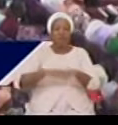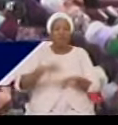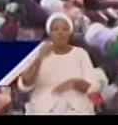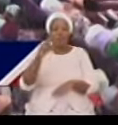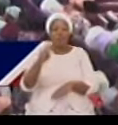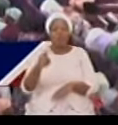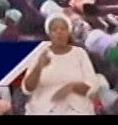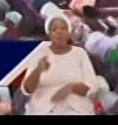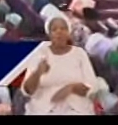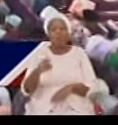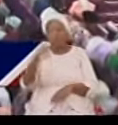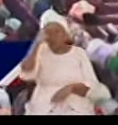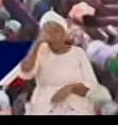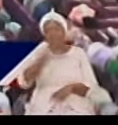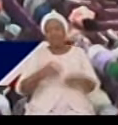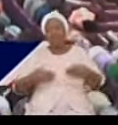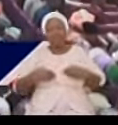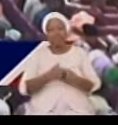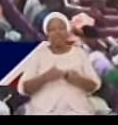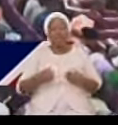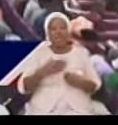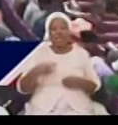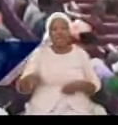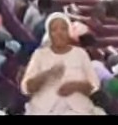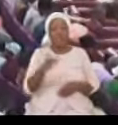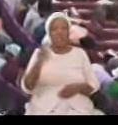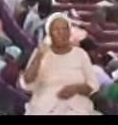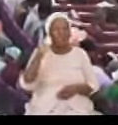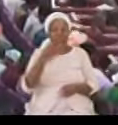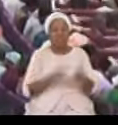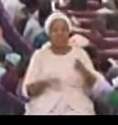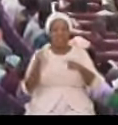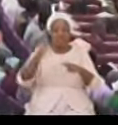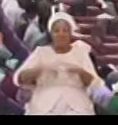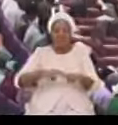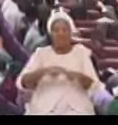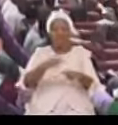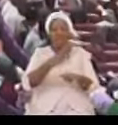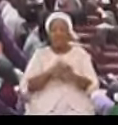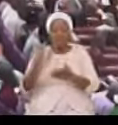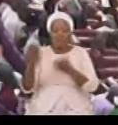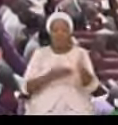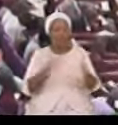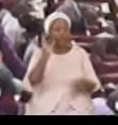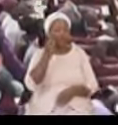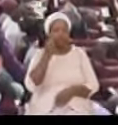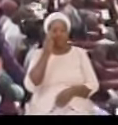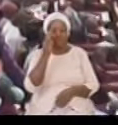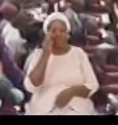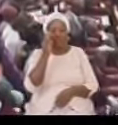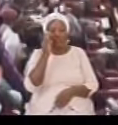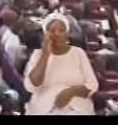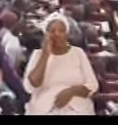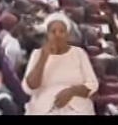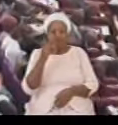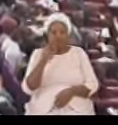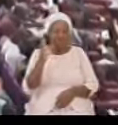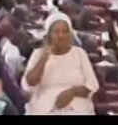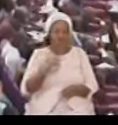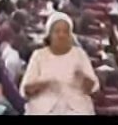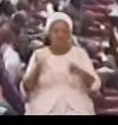man and beast, and they shall increase and bring fruit. You will